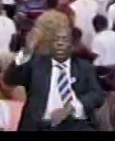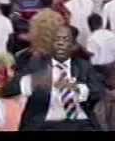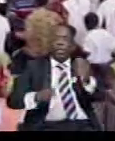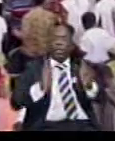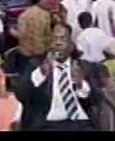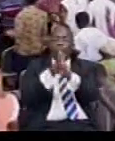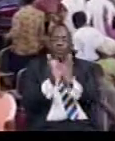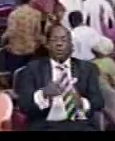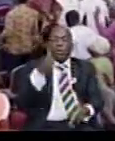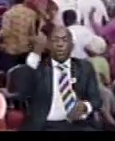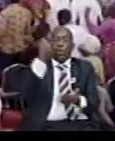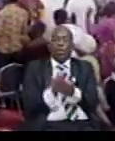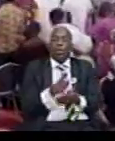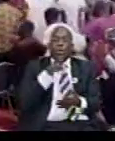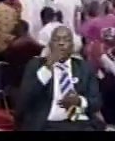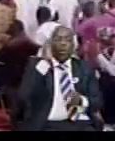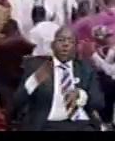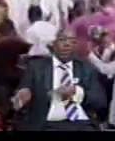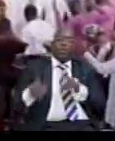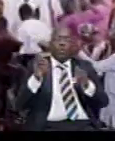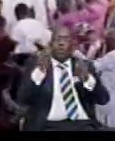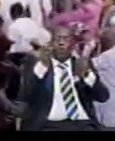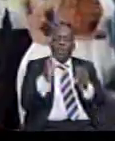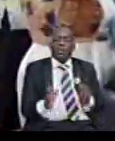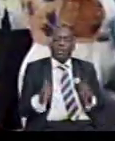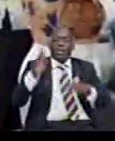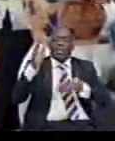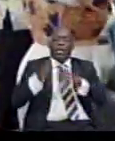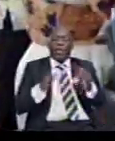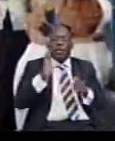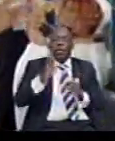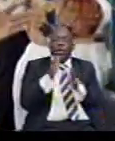You will move faster than your prayer.